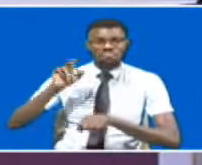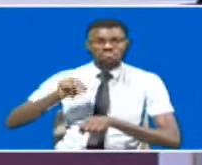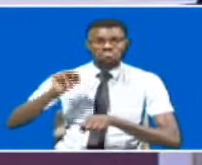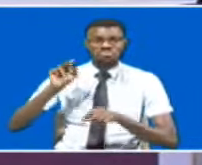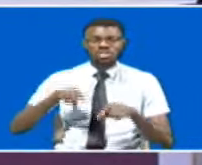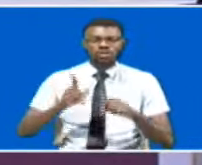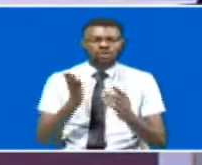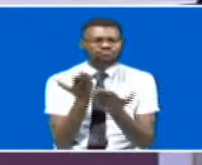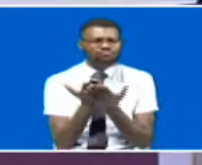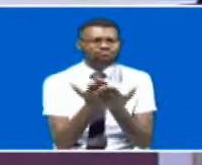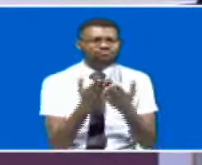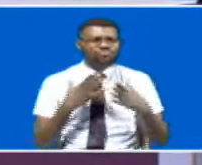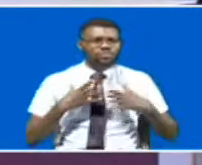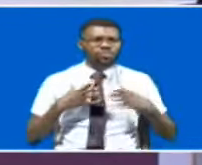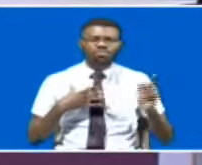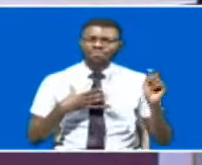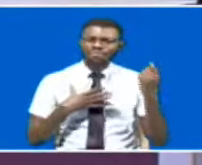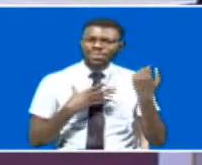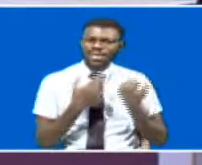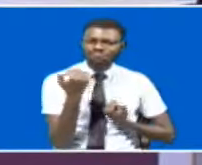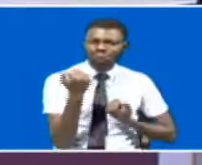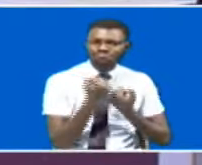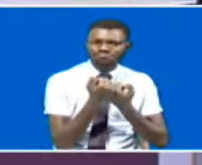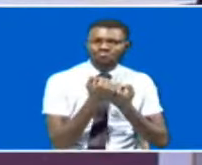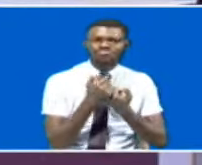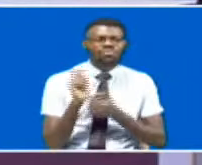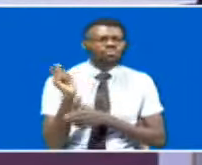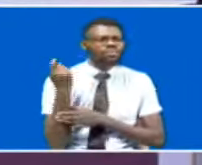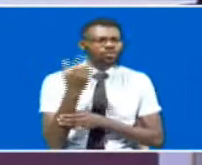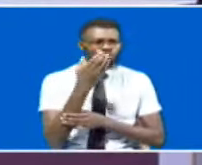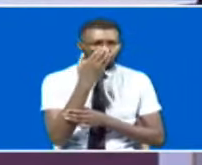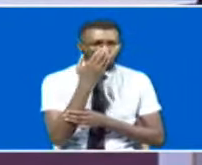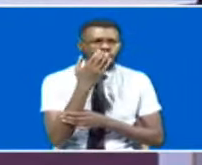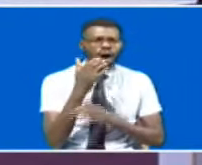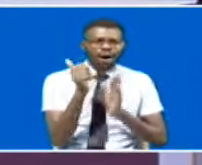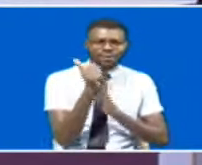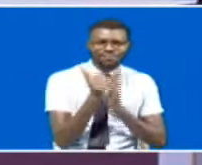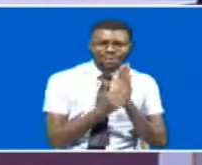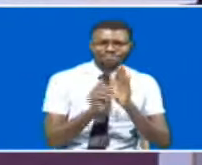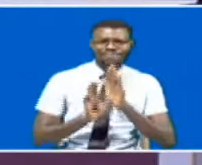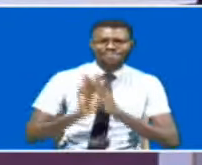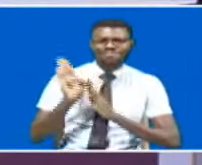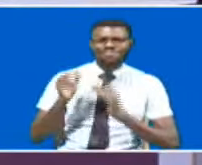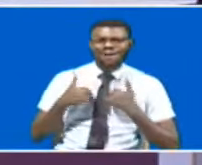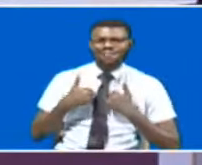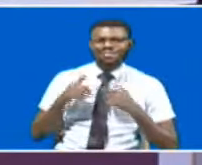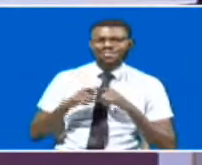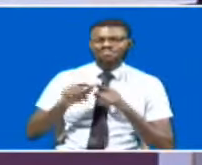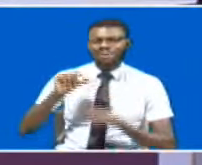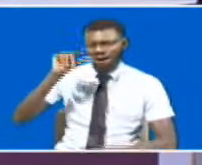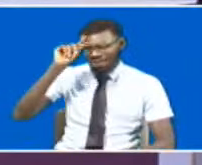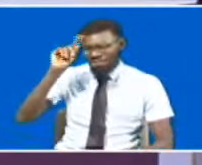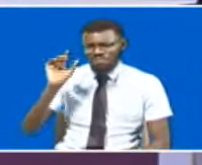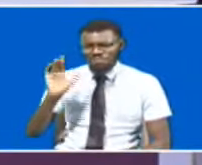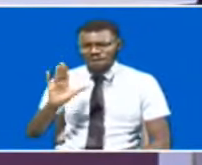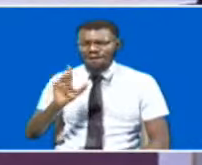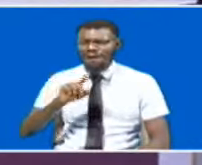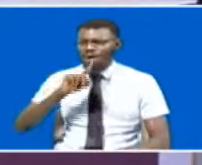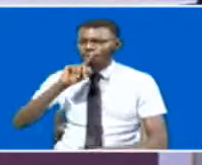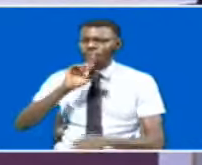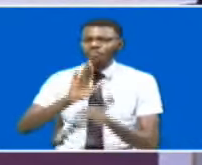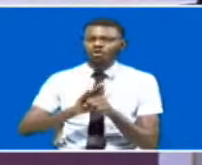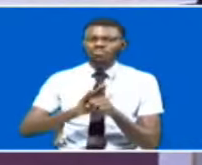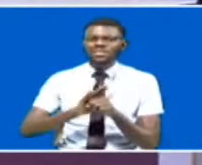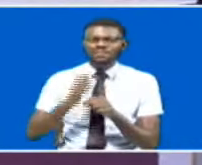with Kenyans to support the development agenda of President William Ruto and his Kenya Kwanza government to fulfill the promises